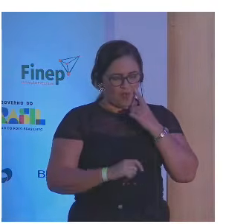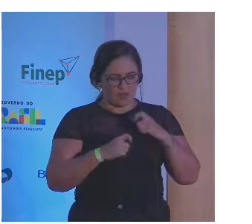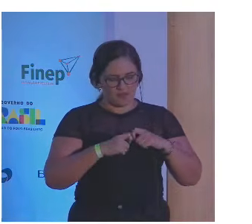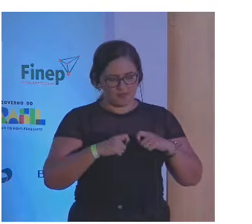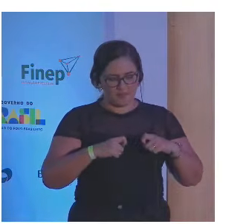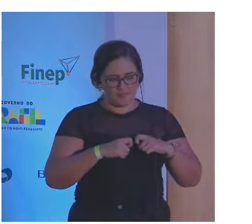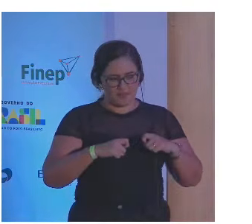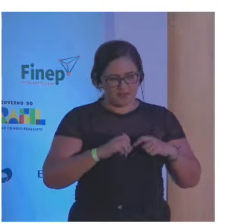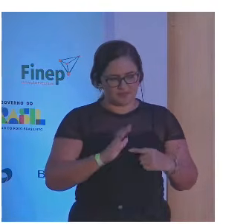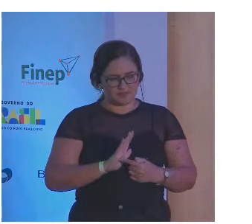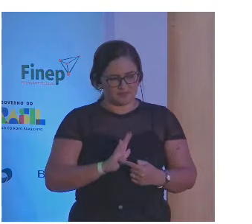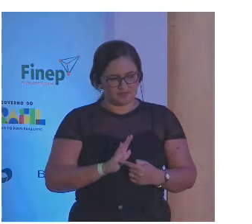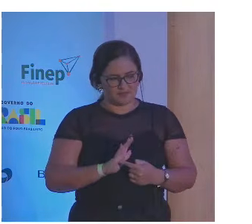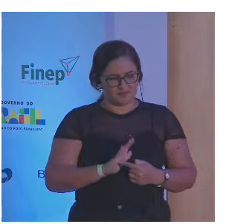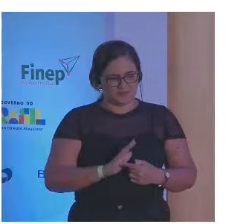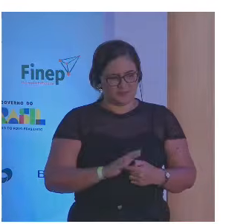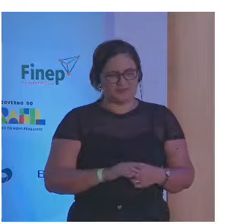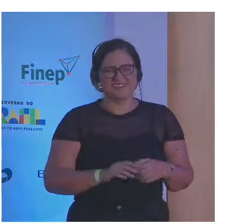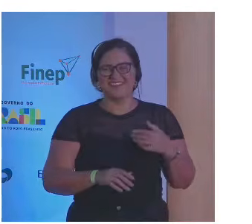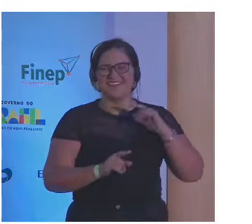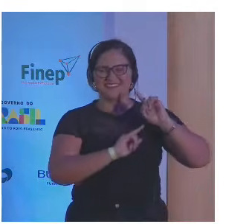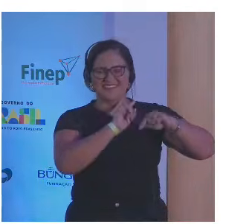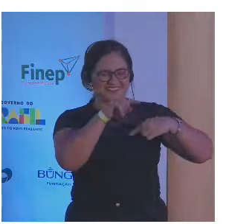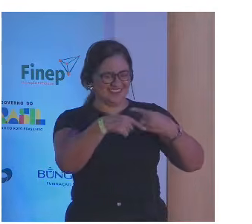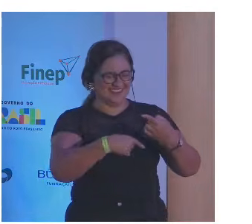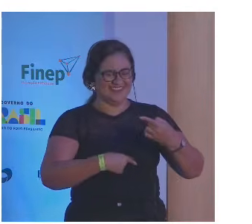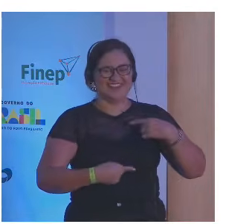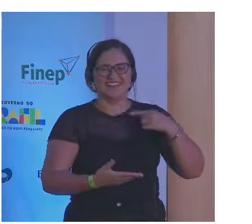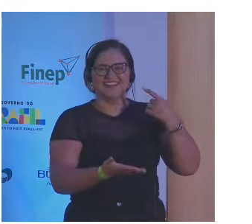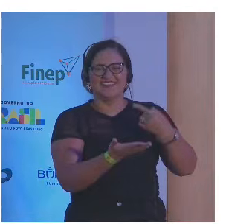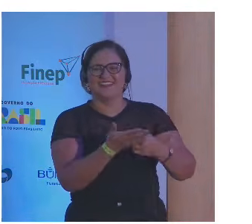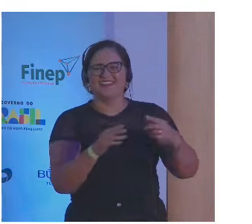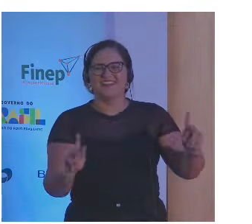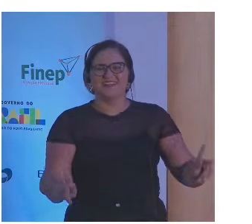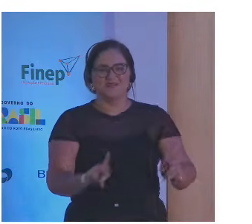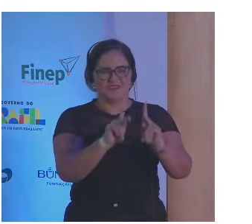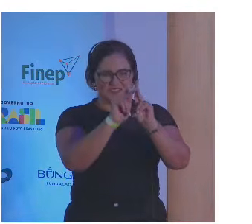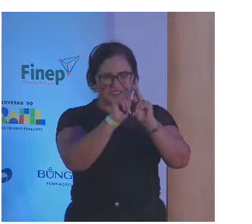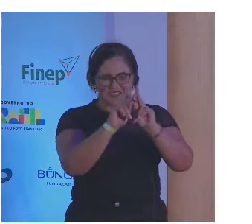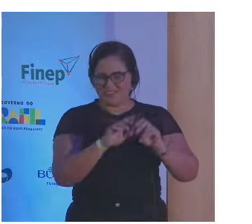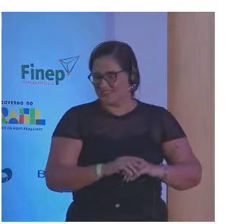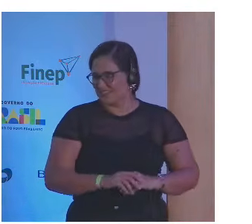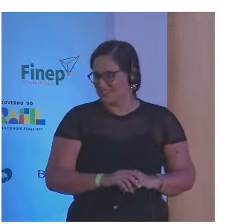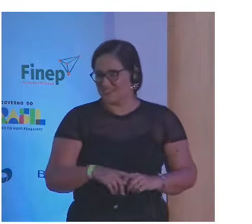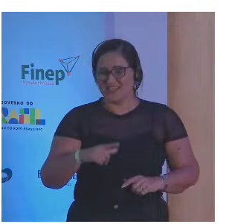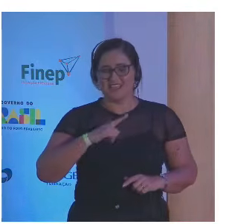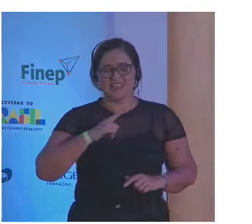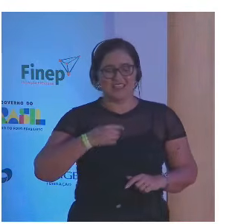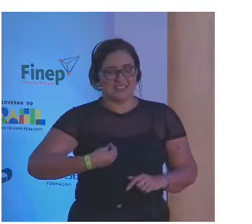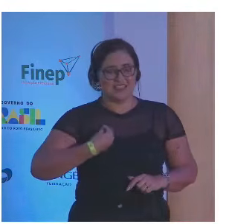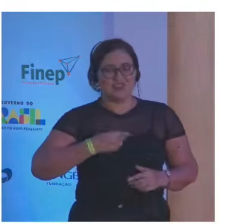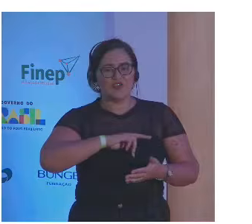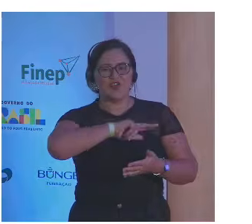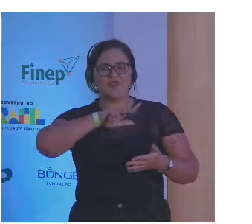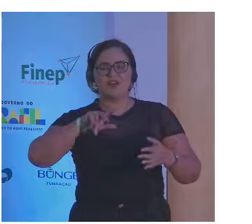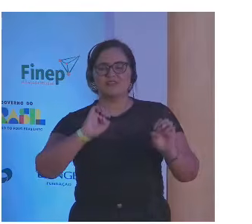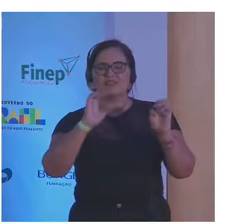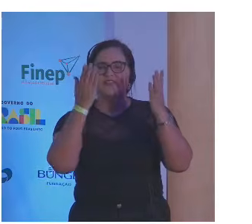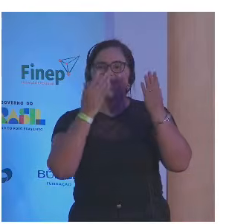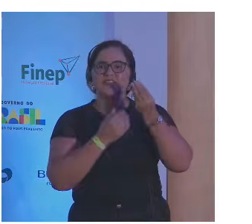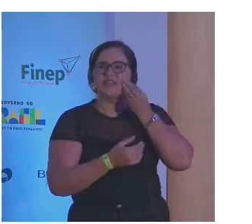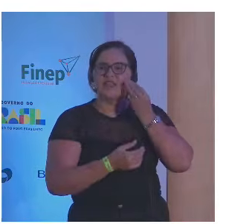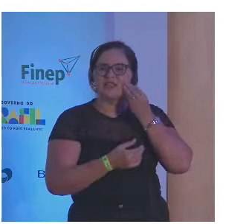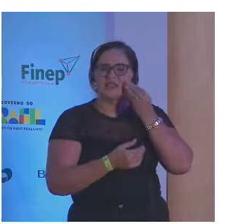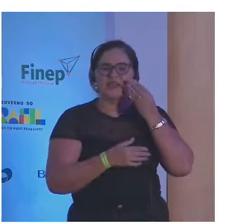subsequent to Paris Accord, there was many events to try to